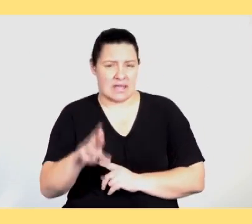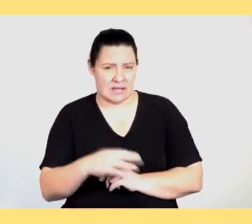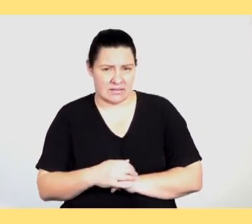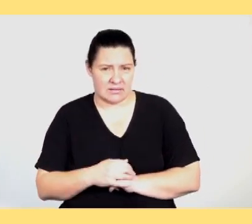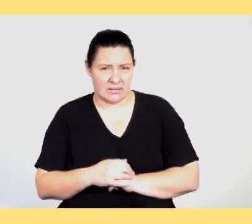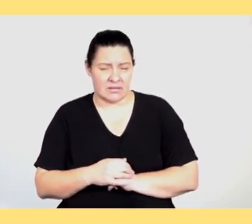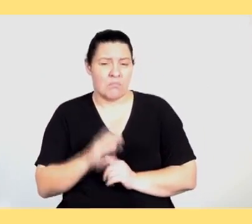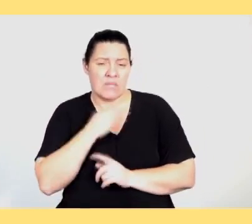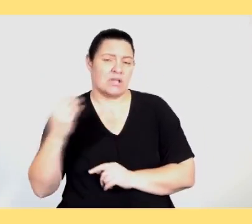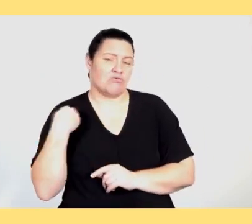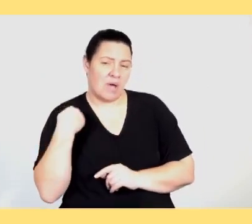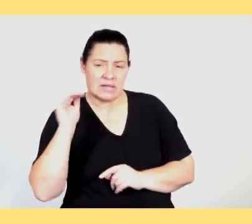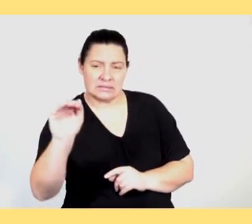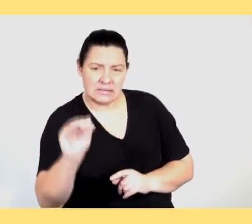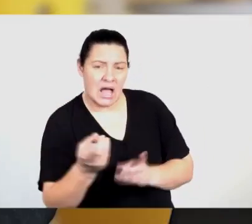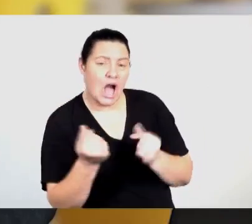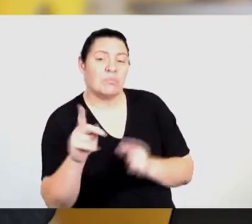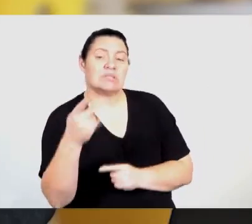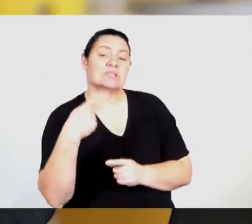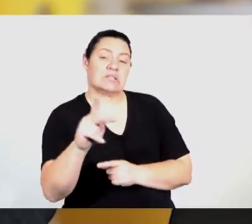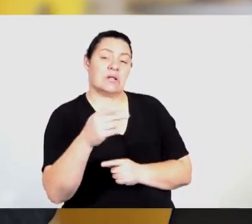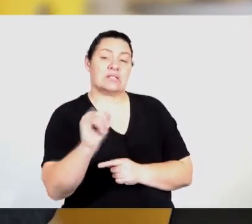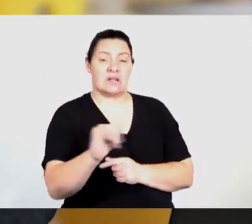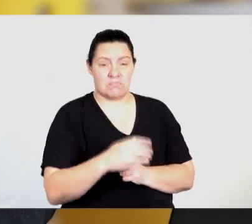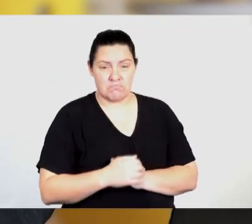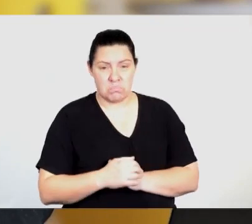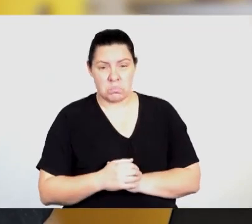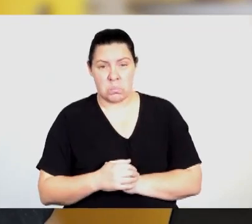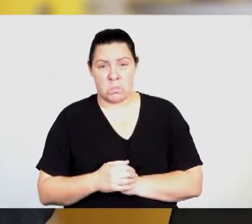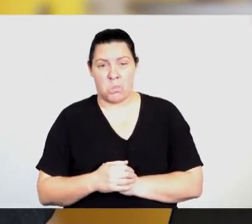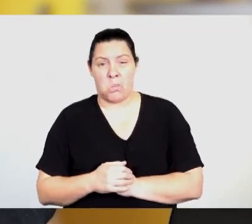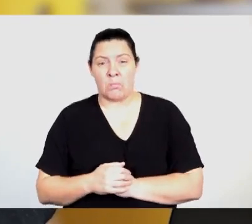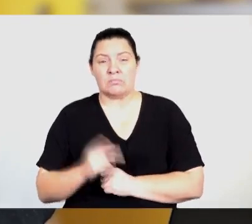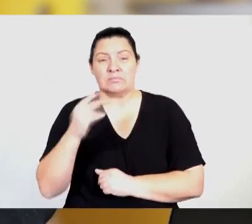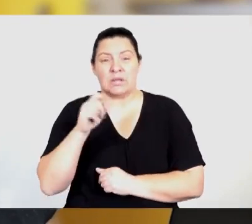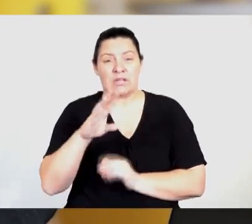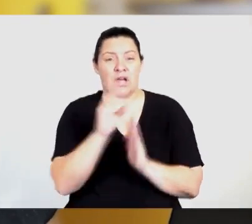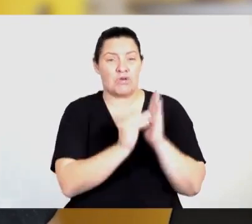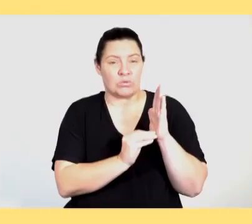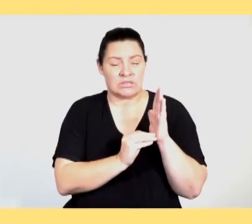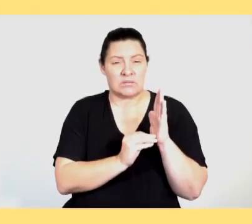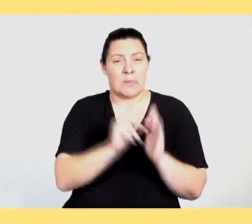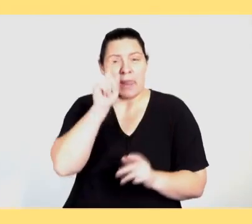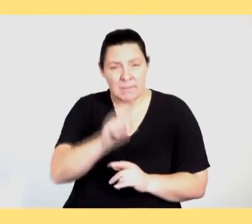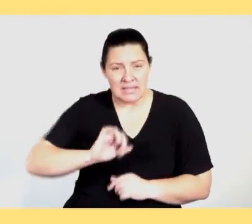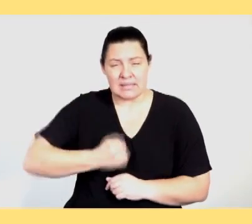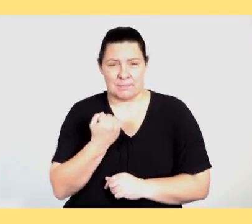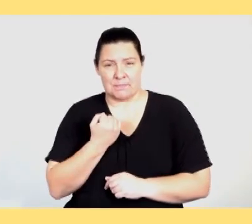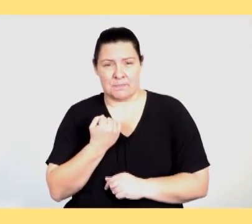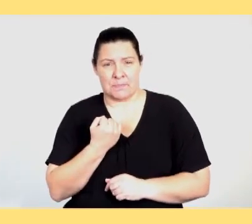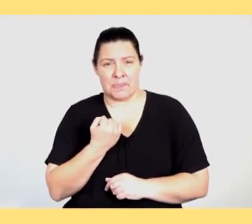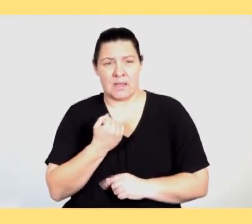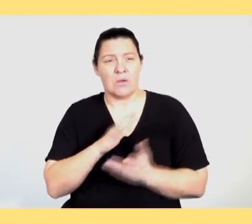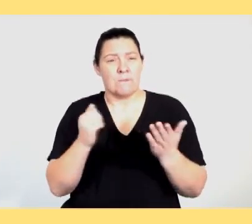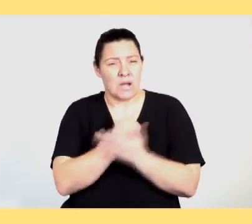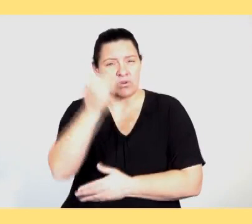debtors. That is, you need to keep reminding them of how much they're owing the business. Debtors records must be kept. All